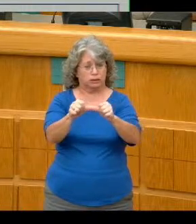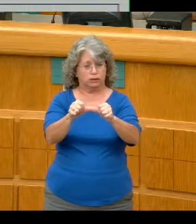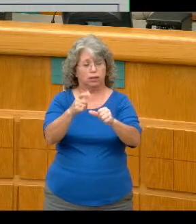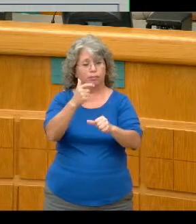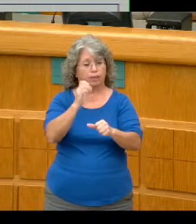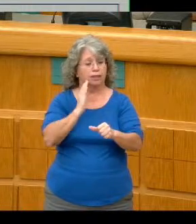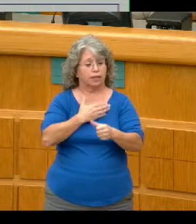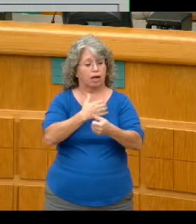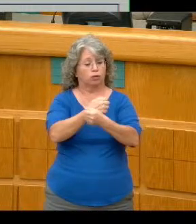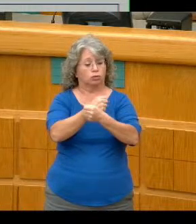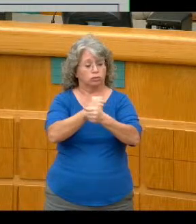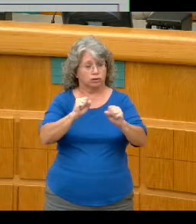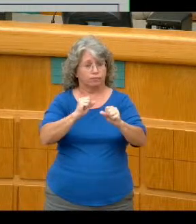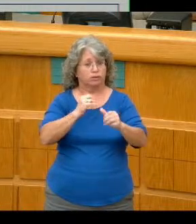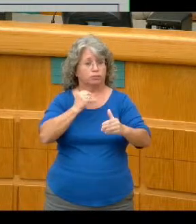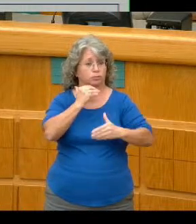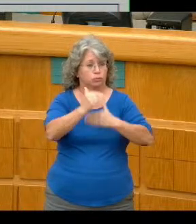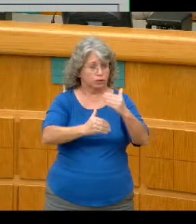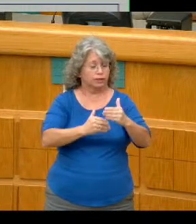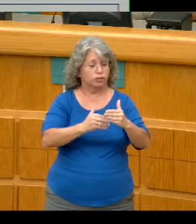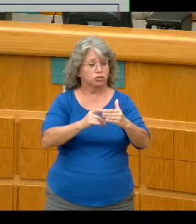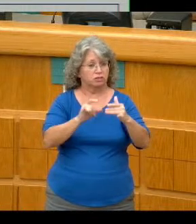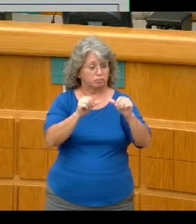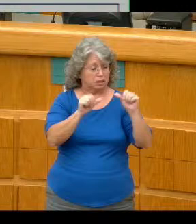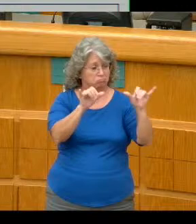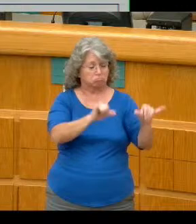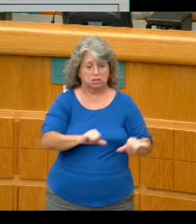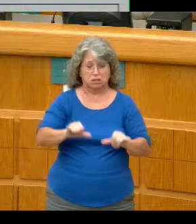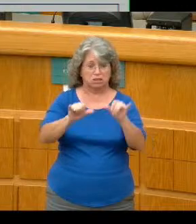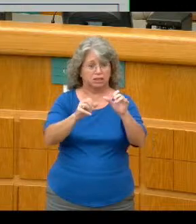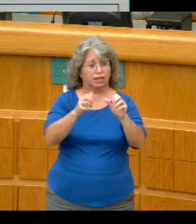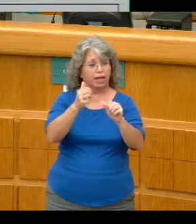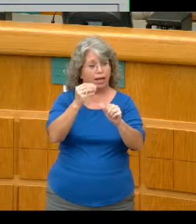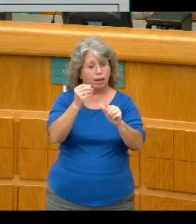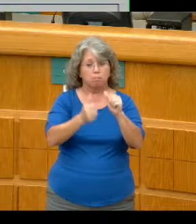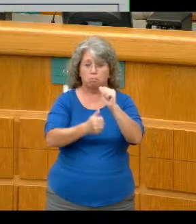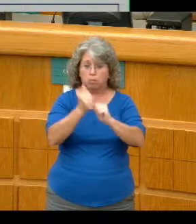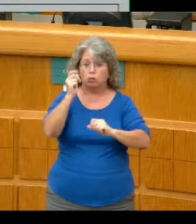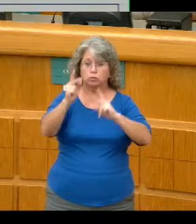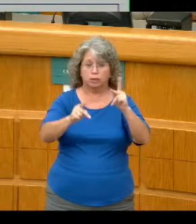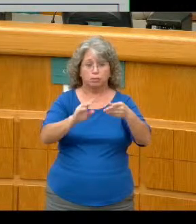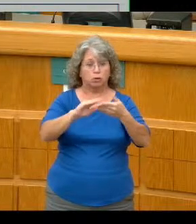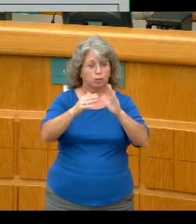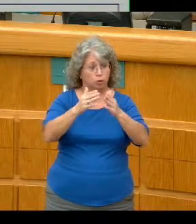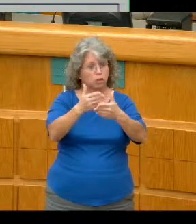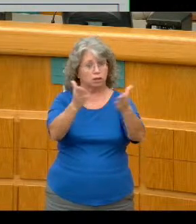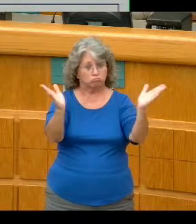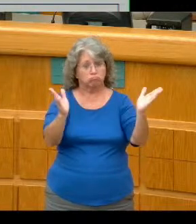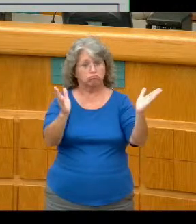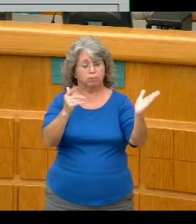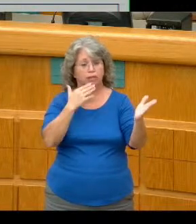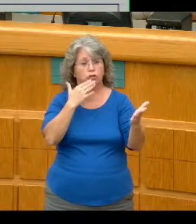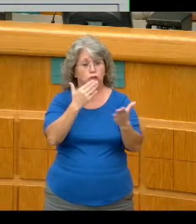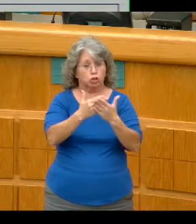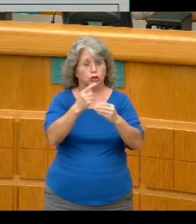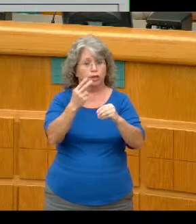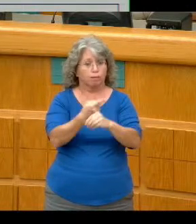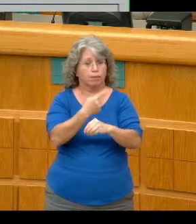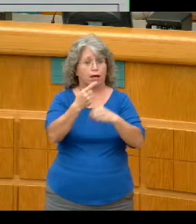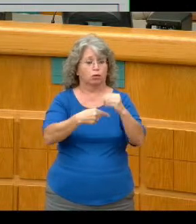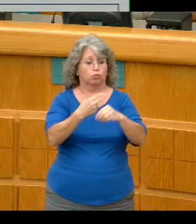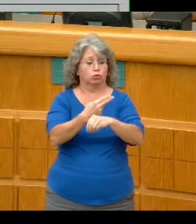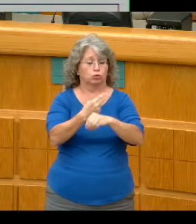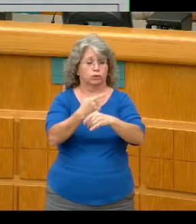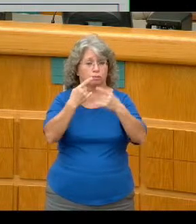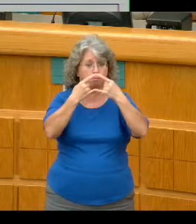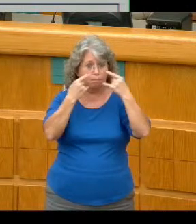consistent is because our interventions have been very consistent, and everybody in the community has been very vigilant about wearing their masks. This